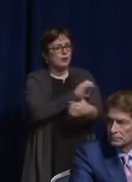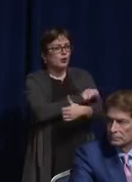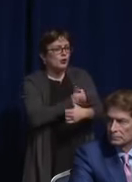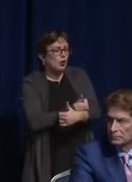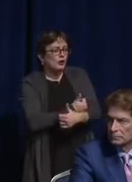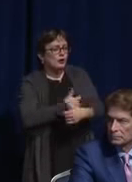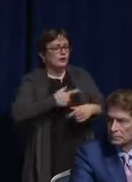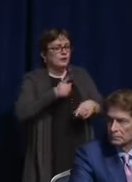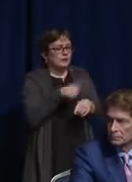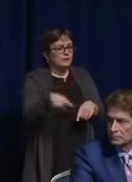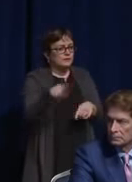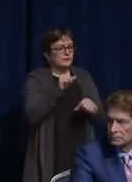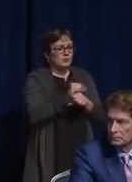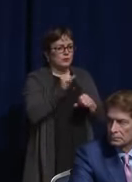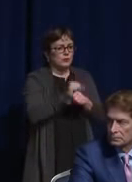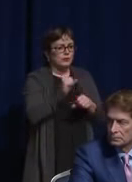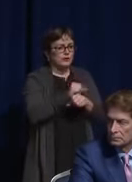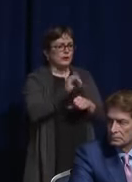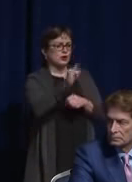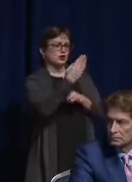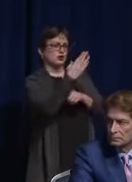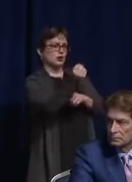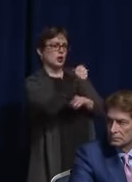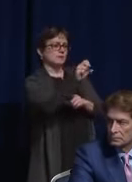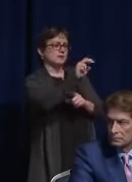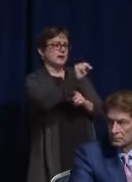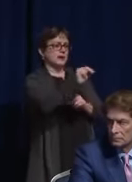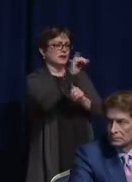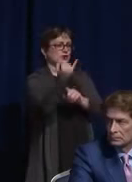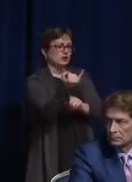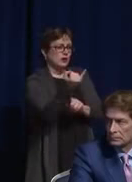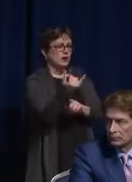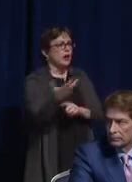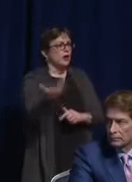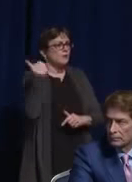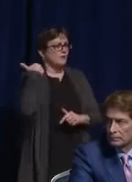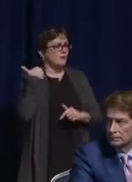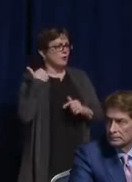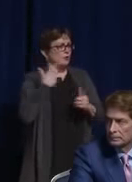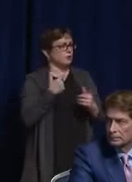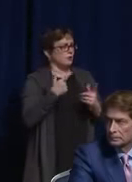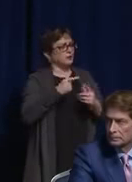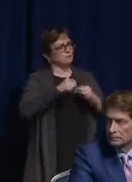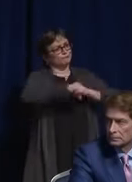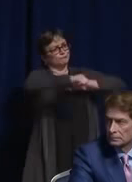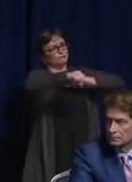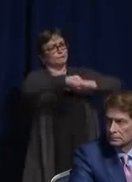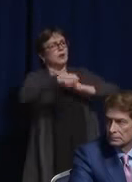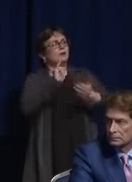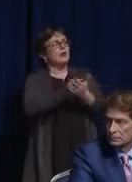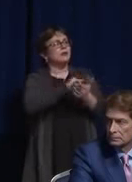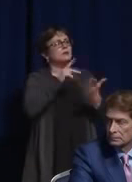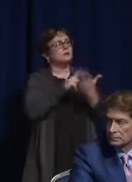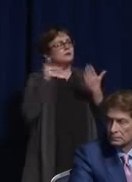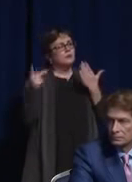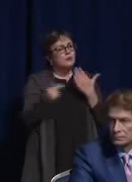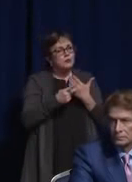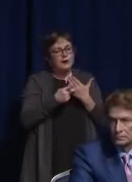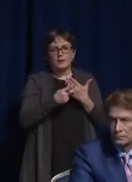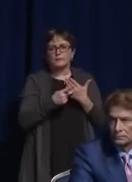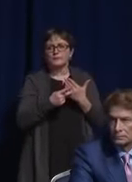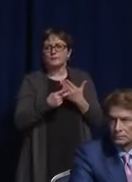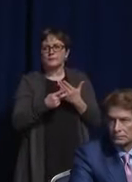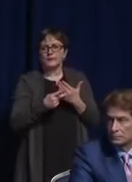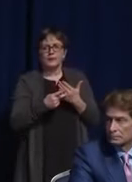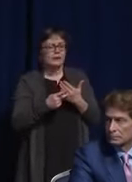a Jobs NJ, which we announced earlier this year as an initiative to better marry and